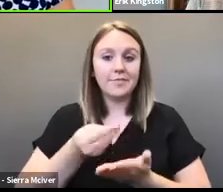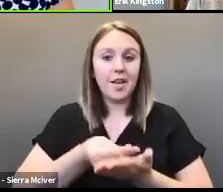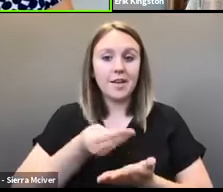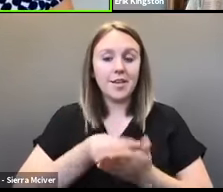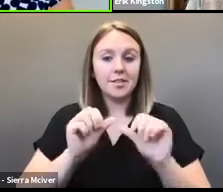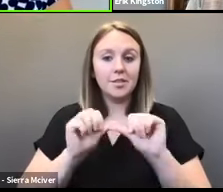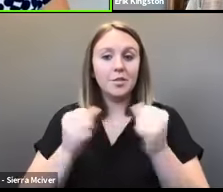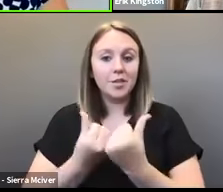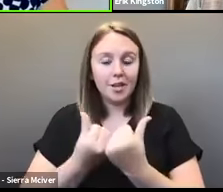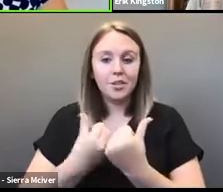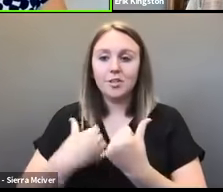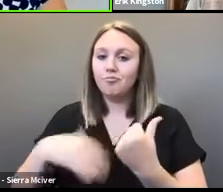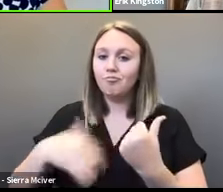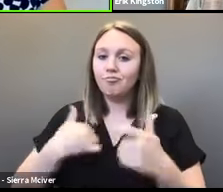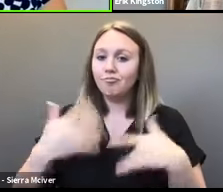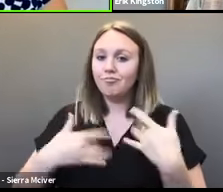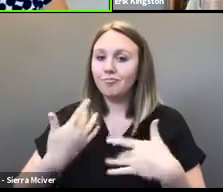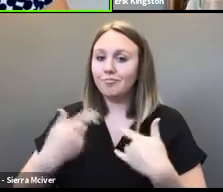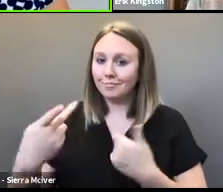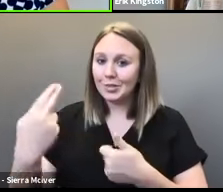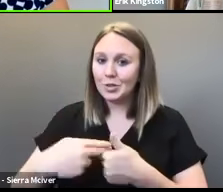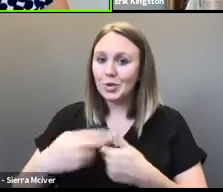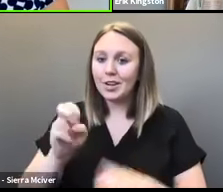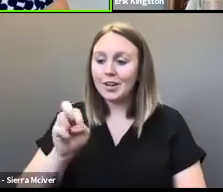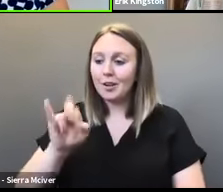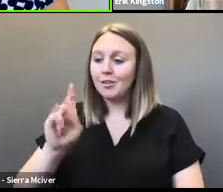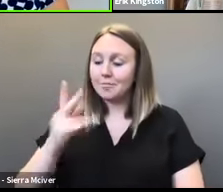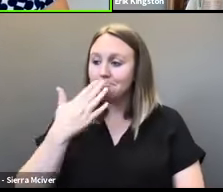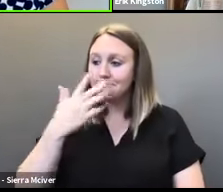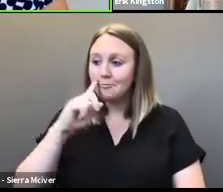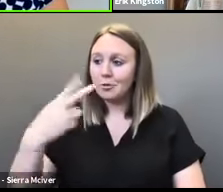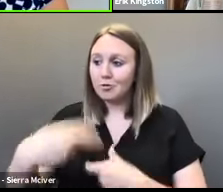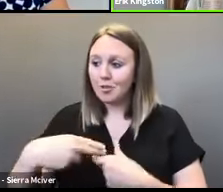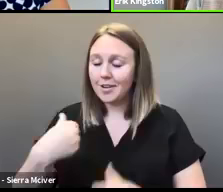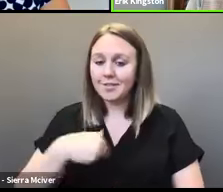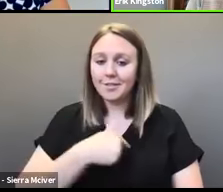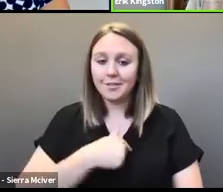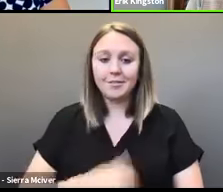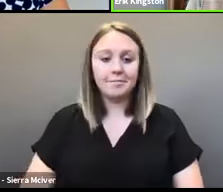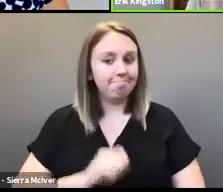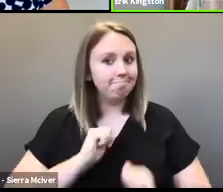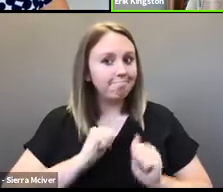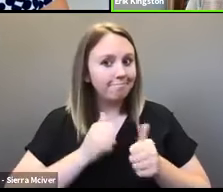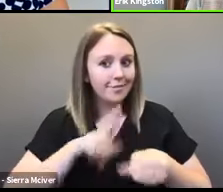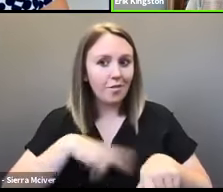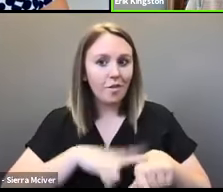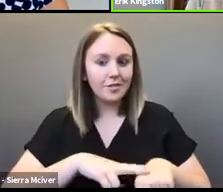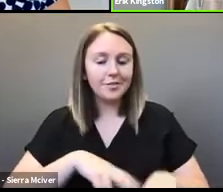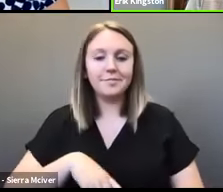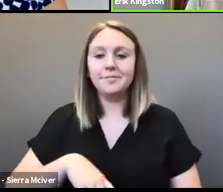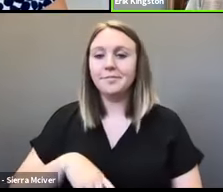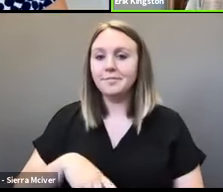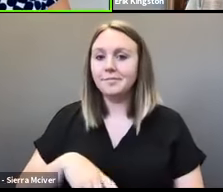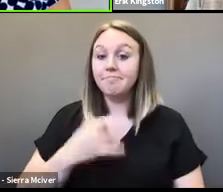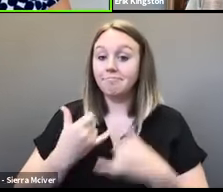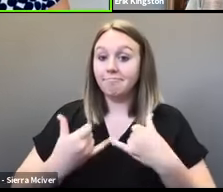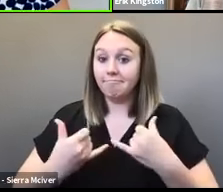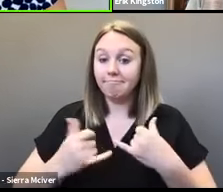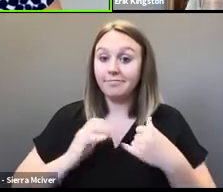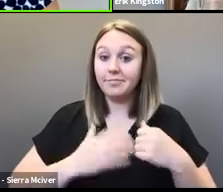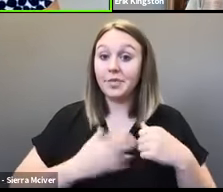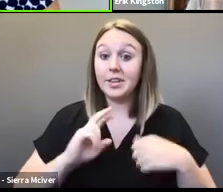and we're really excited to have you here, Eric. Thank you for joining us. You bet. Yeah, so this is our